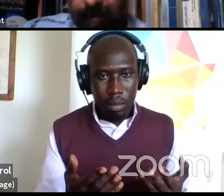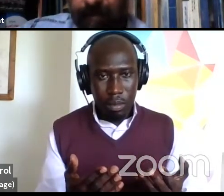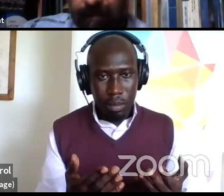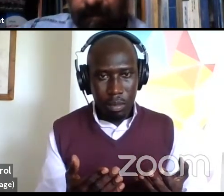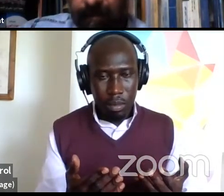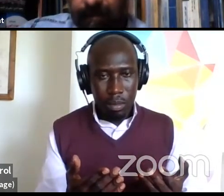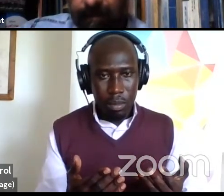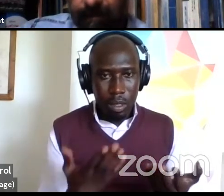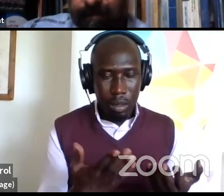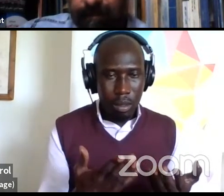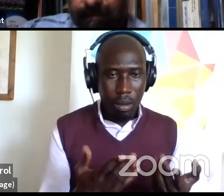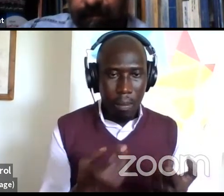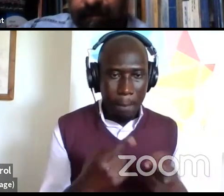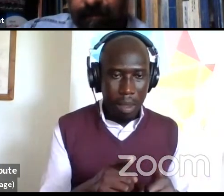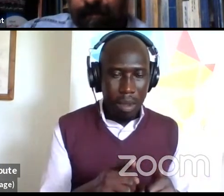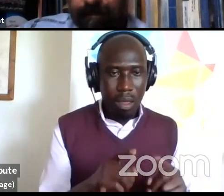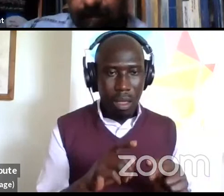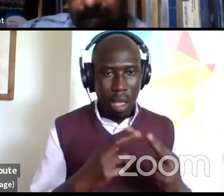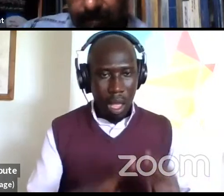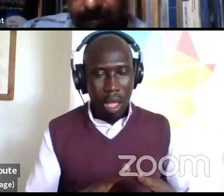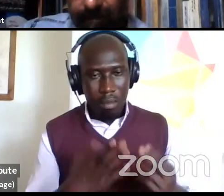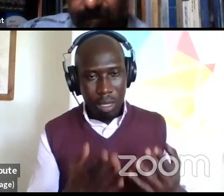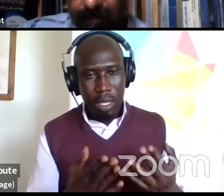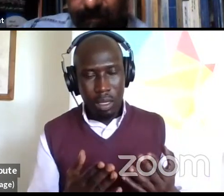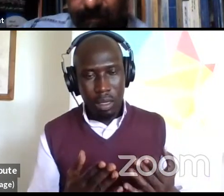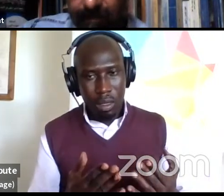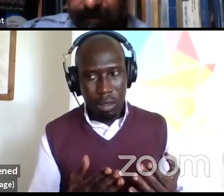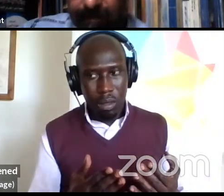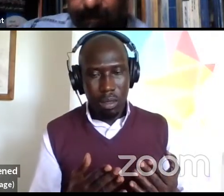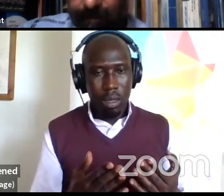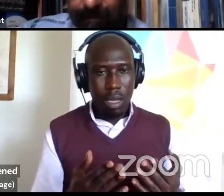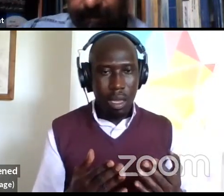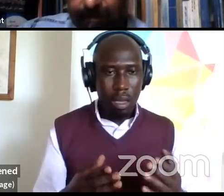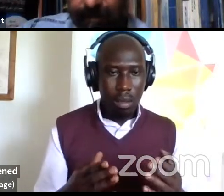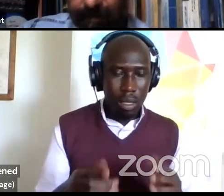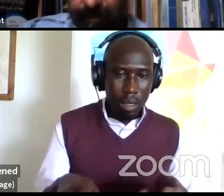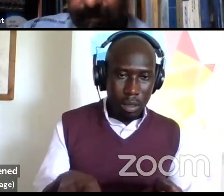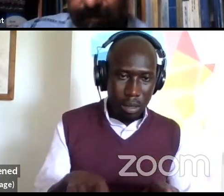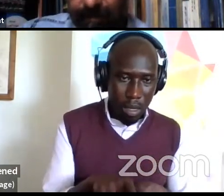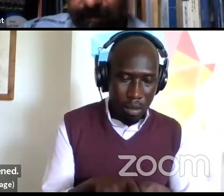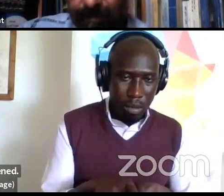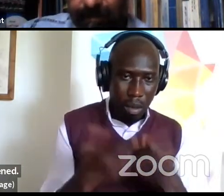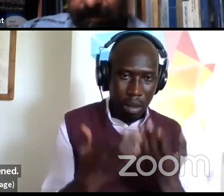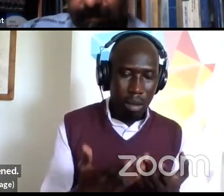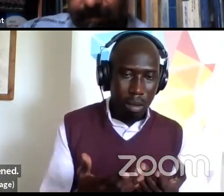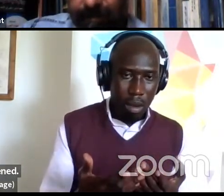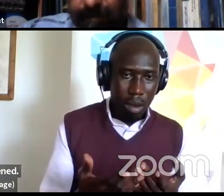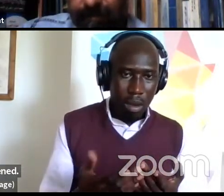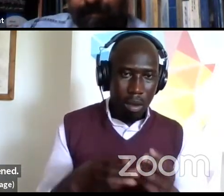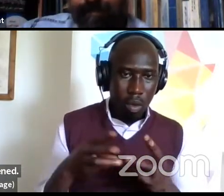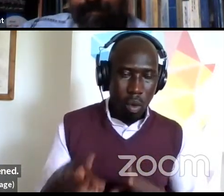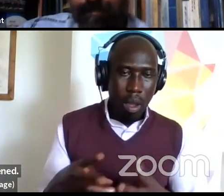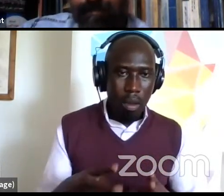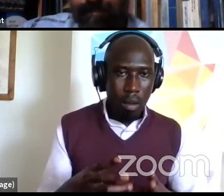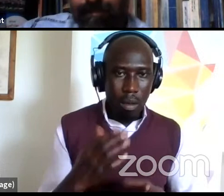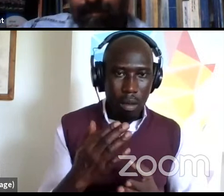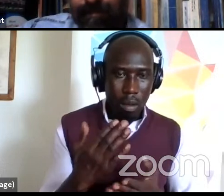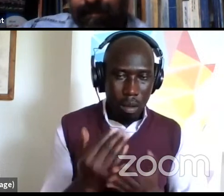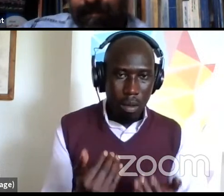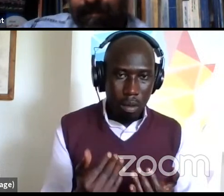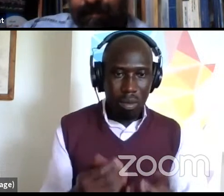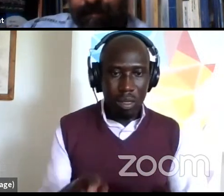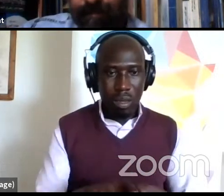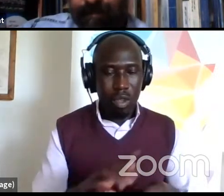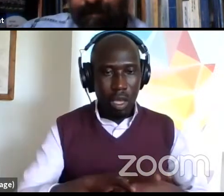contribute to the narrative and not just having the state tell the story the way it is. We saw it with the